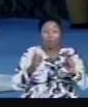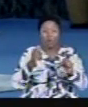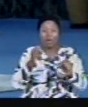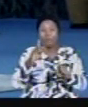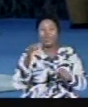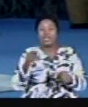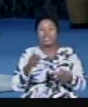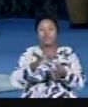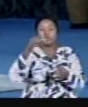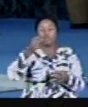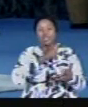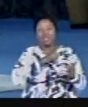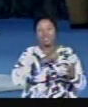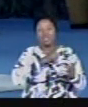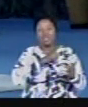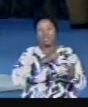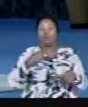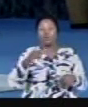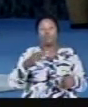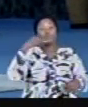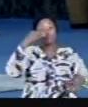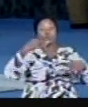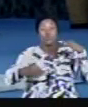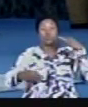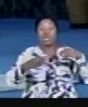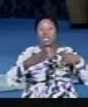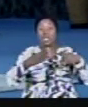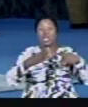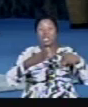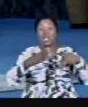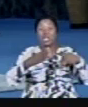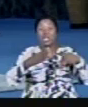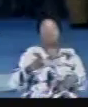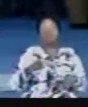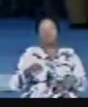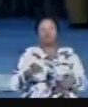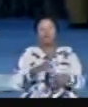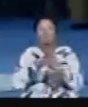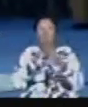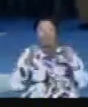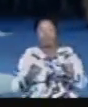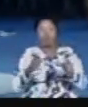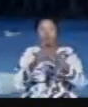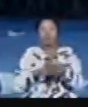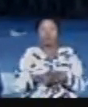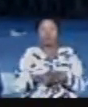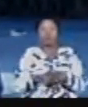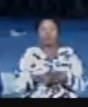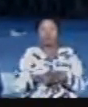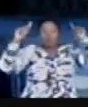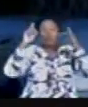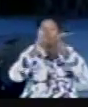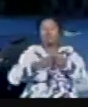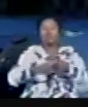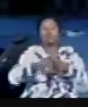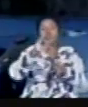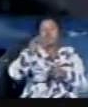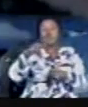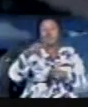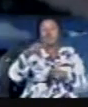Lord, and of judgment and of might to declare unto Jacob